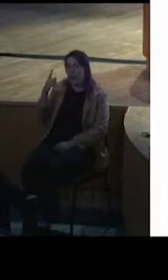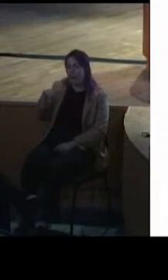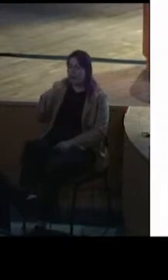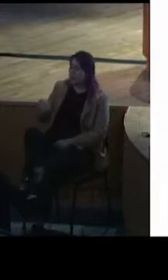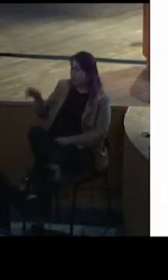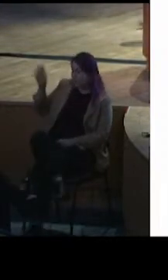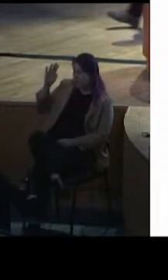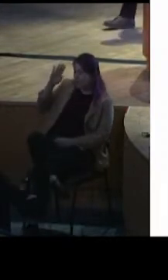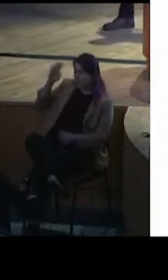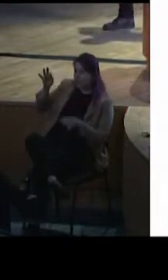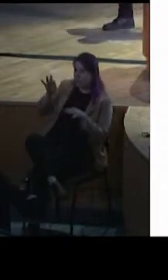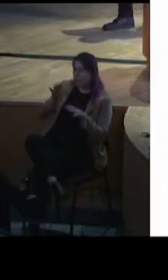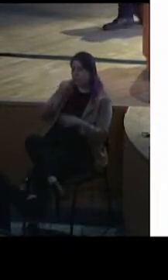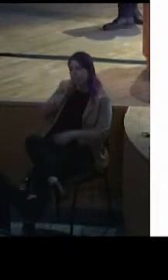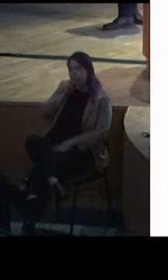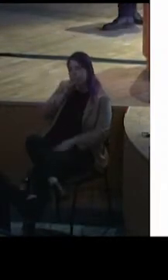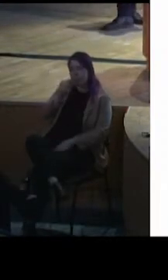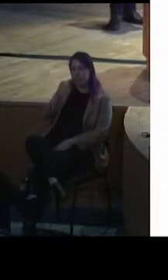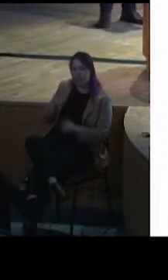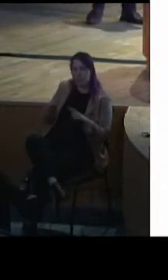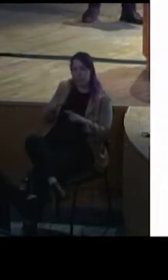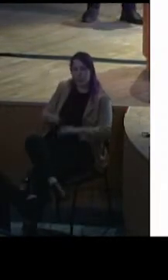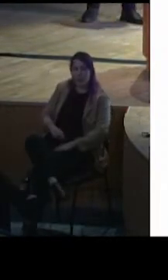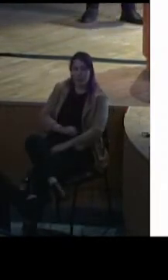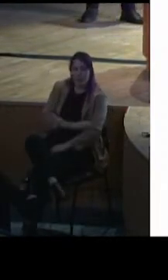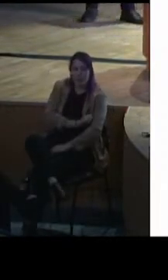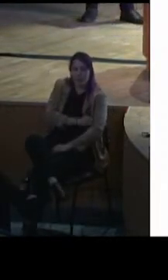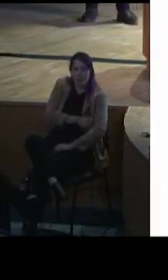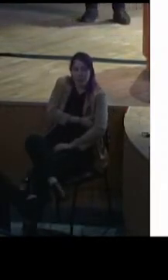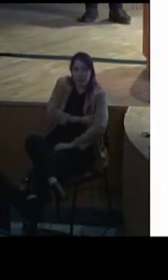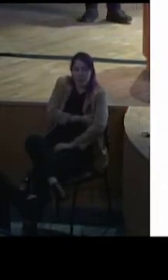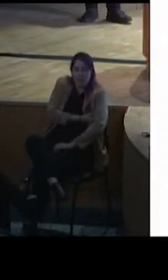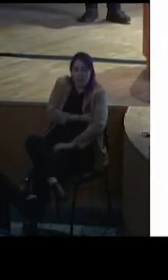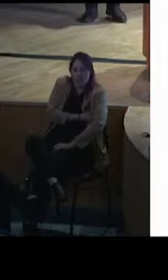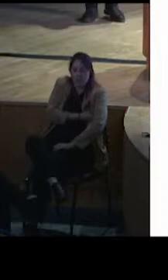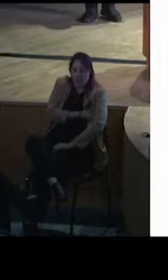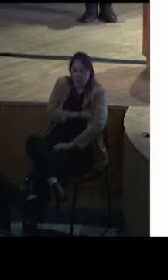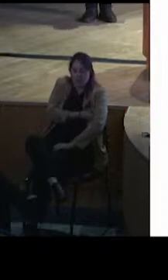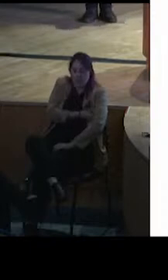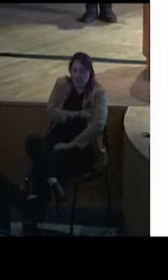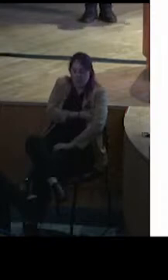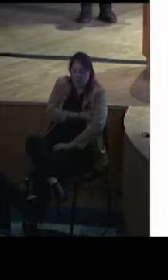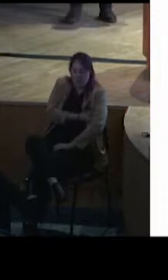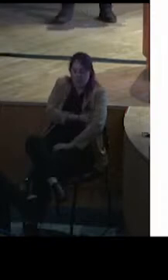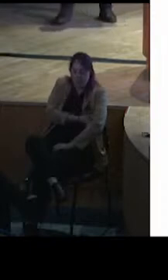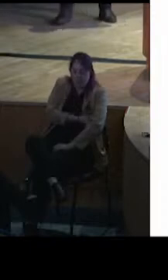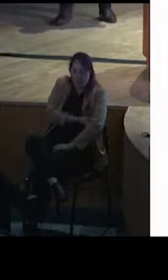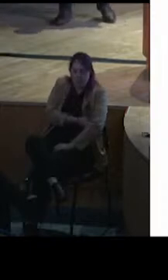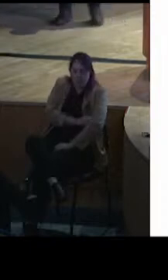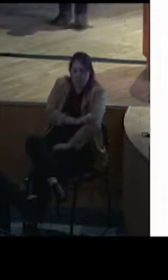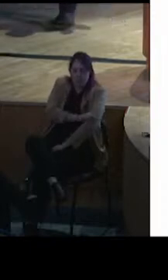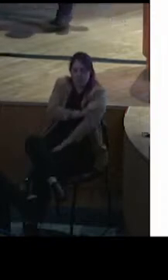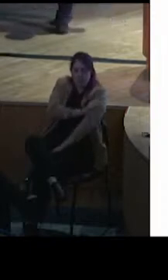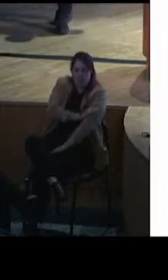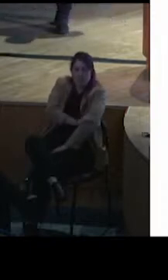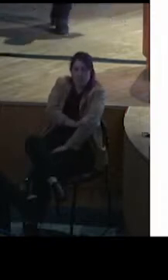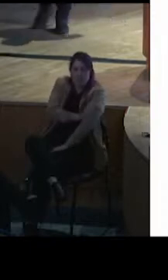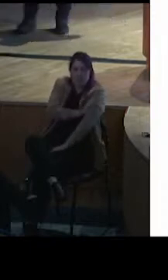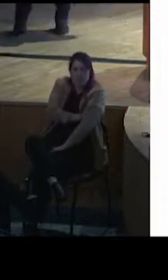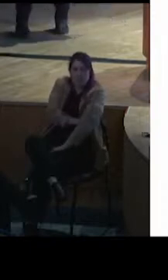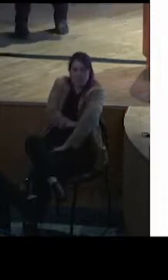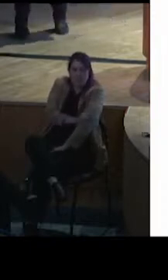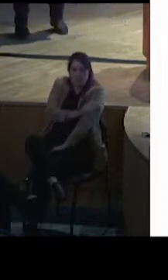Aloha mai kākou, o wau Joey, Kalanakilaokalāhui Palupe. No kahaluʻu mai au, no wau